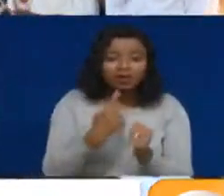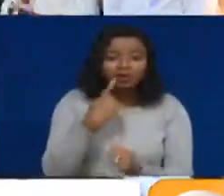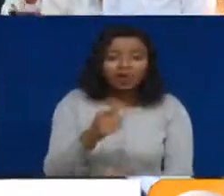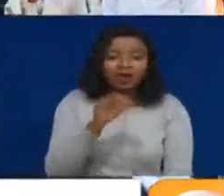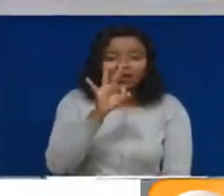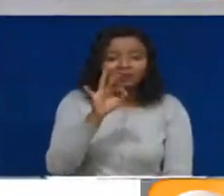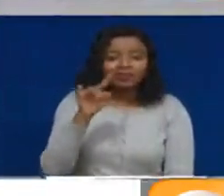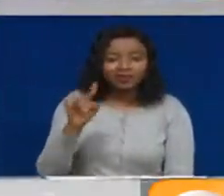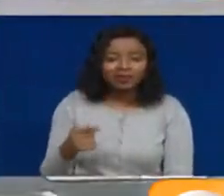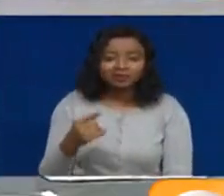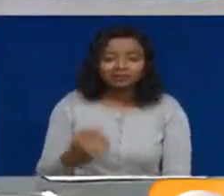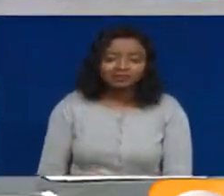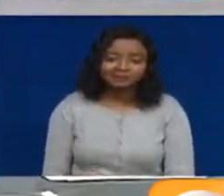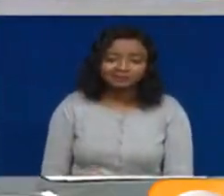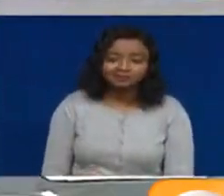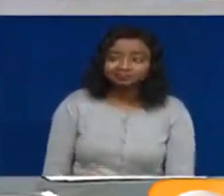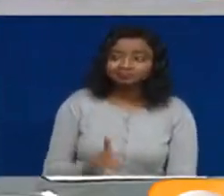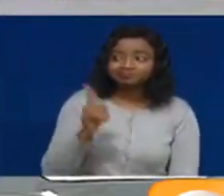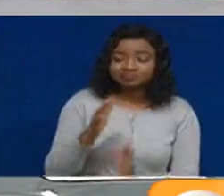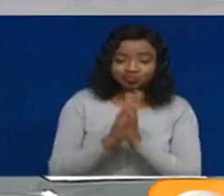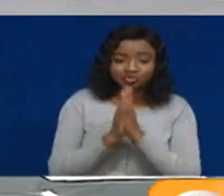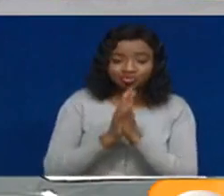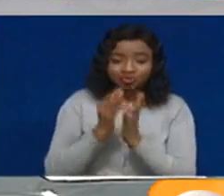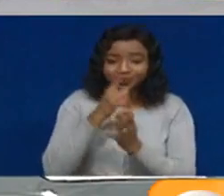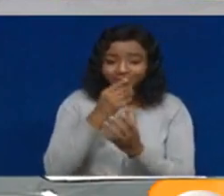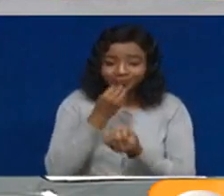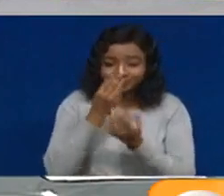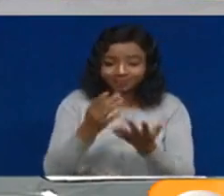And that story was produced by our very own Jerome Gatete. Now, listen.